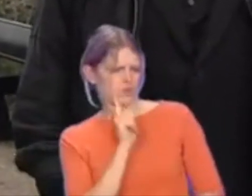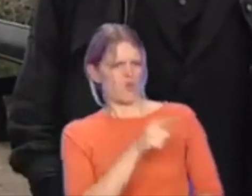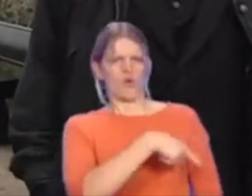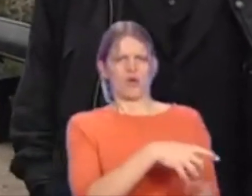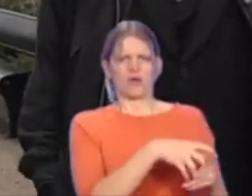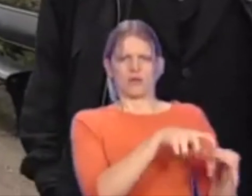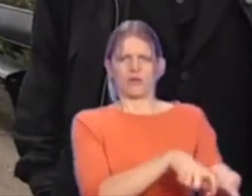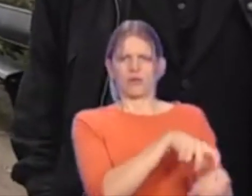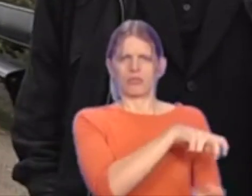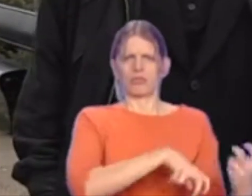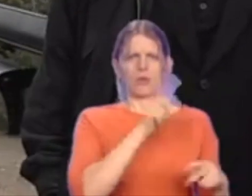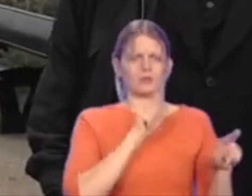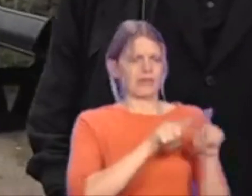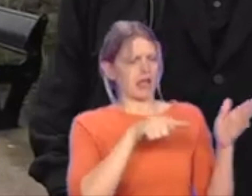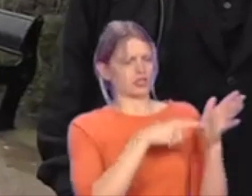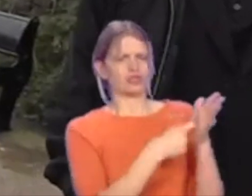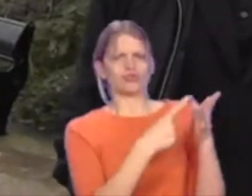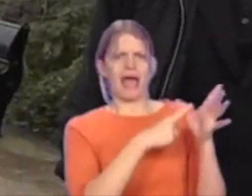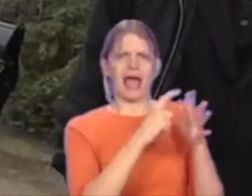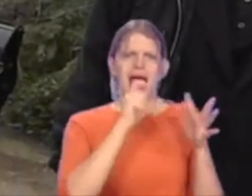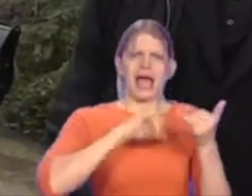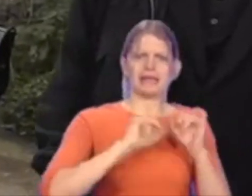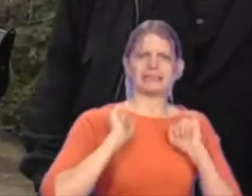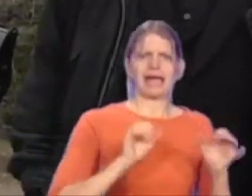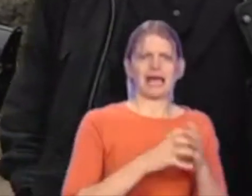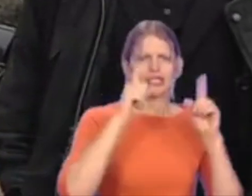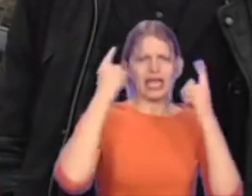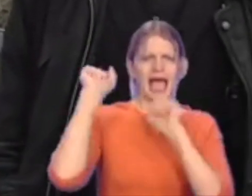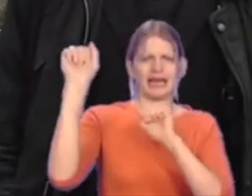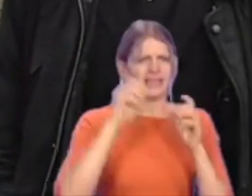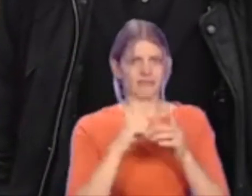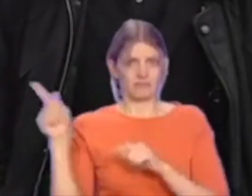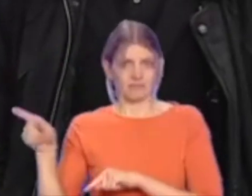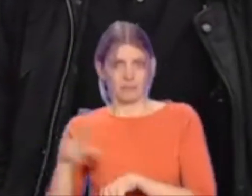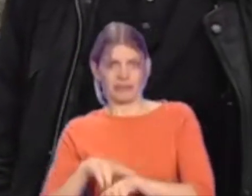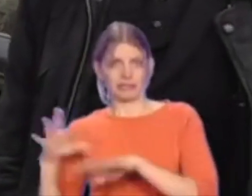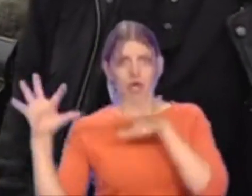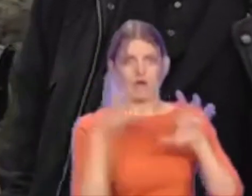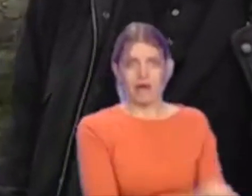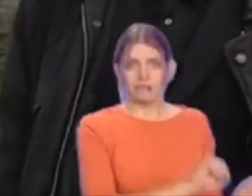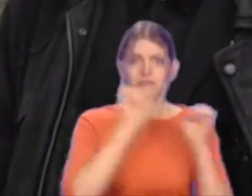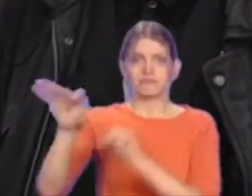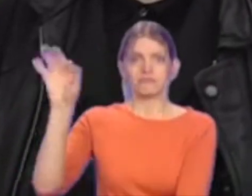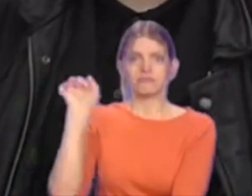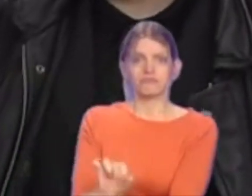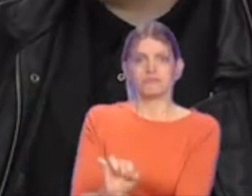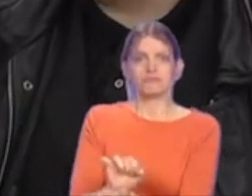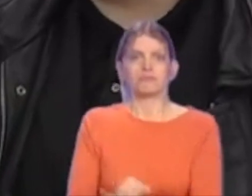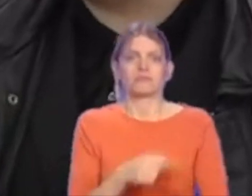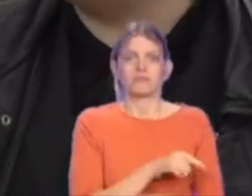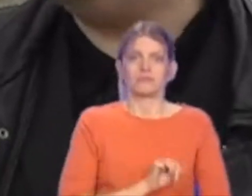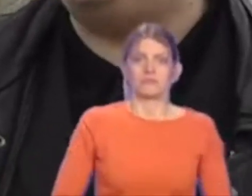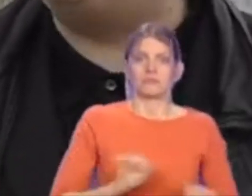very suspiciously of Chinese descent, they arrested them all. And the Chinese, the Hong Kong Special Branch people actually thought this was part of